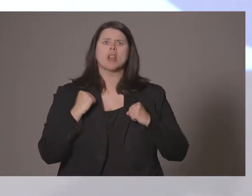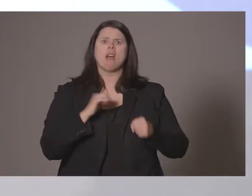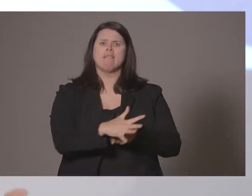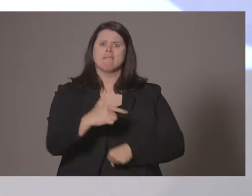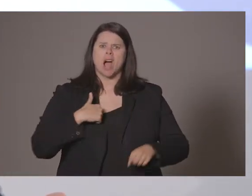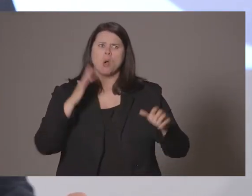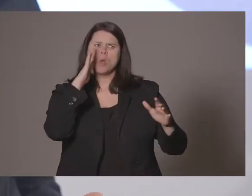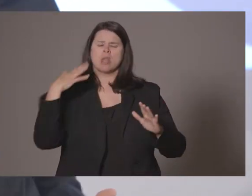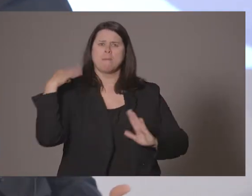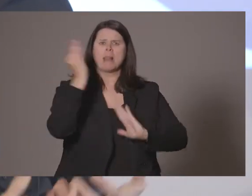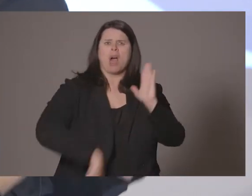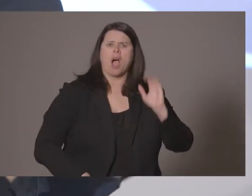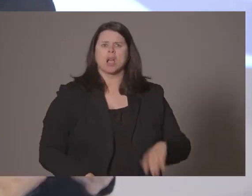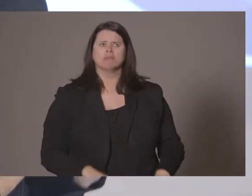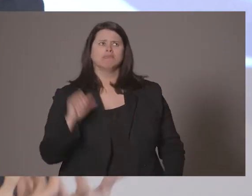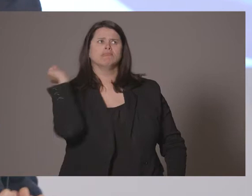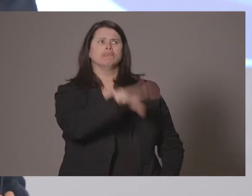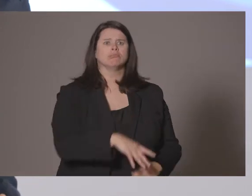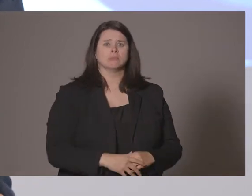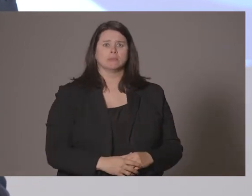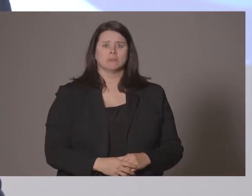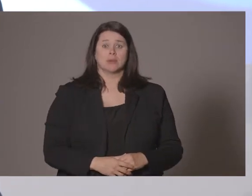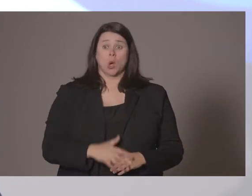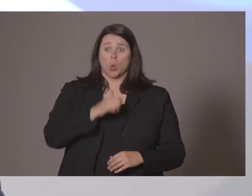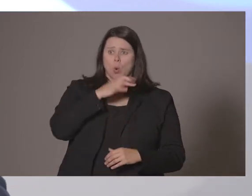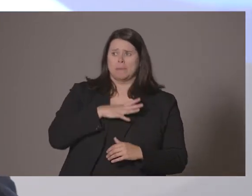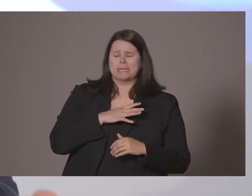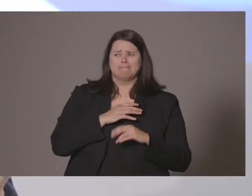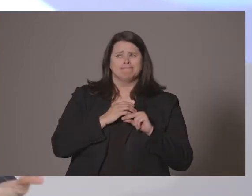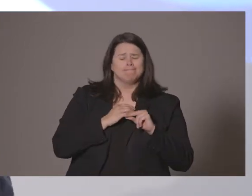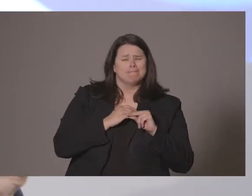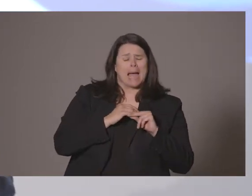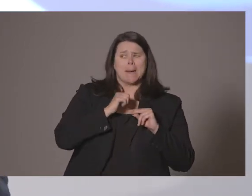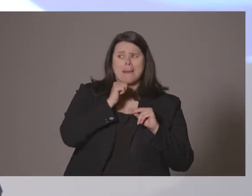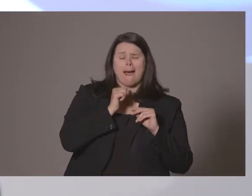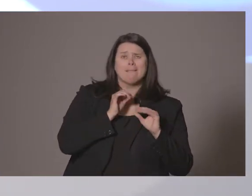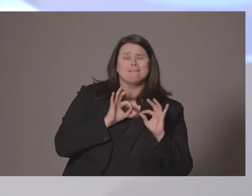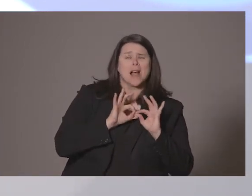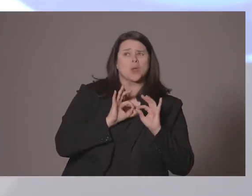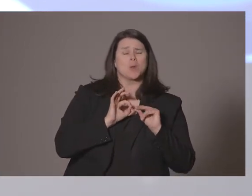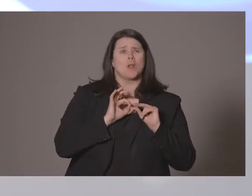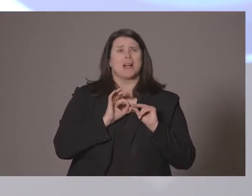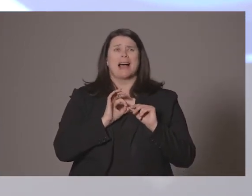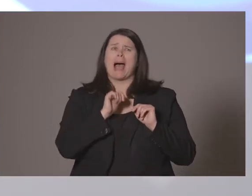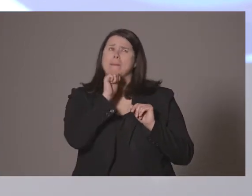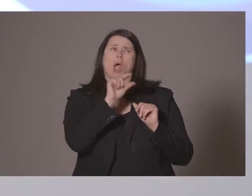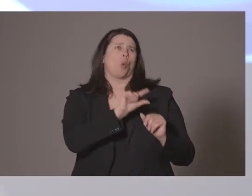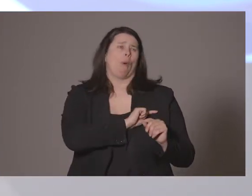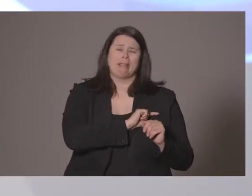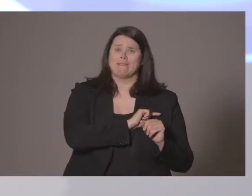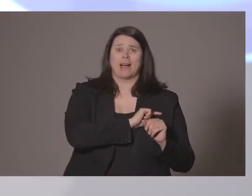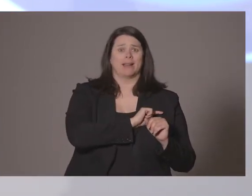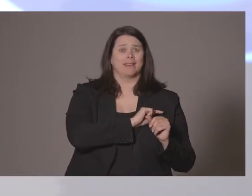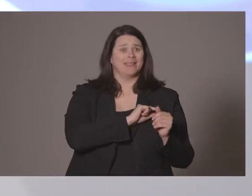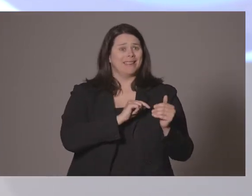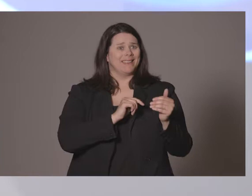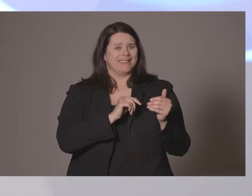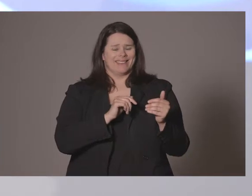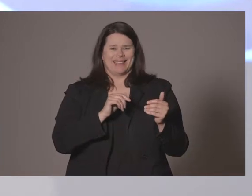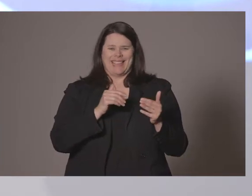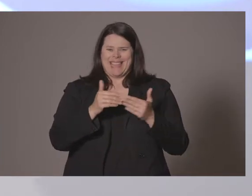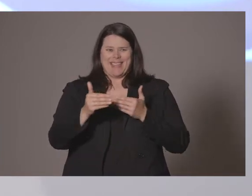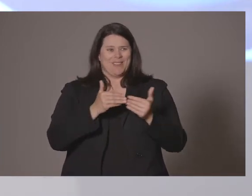it's really hard work to say I'm valuable and I'm worthy as I am, even if the ideology